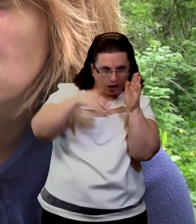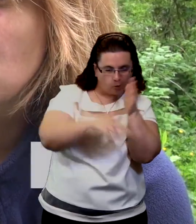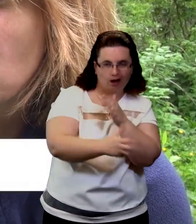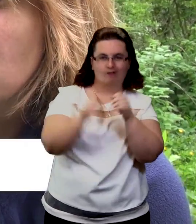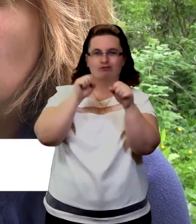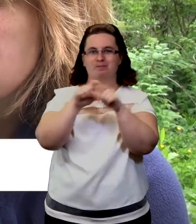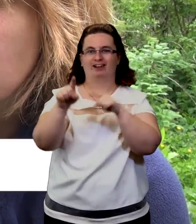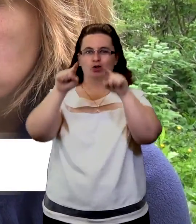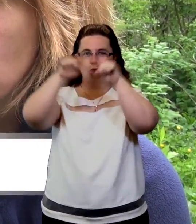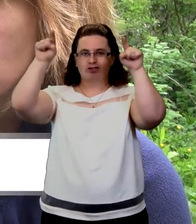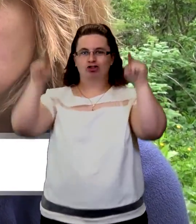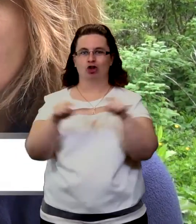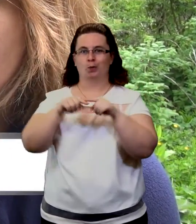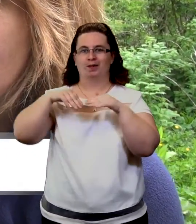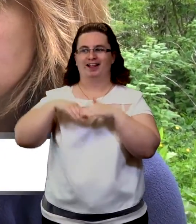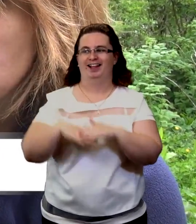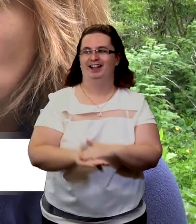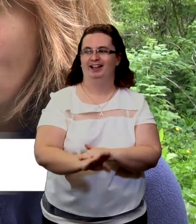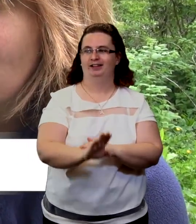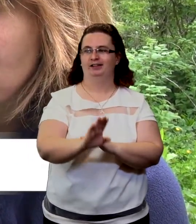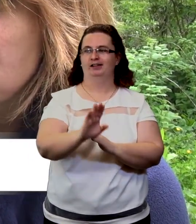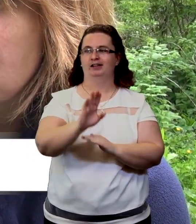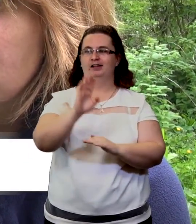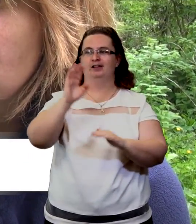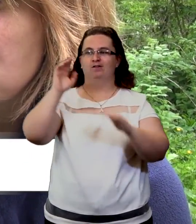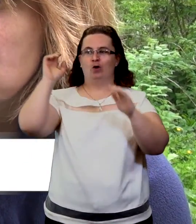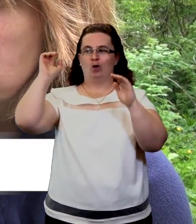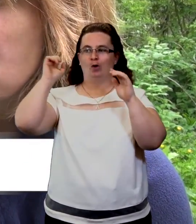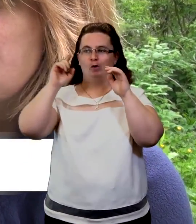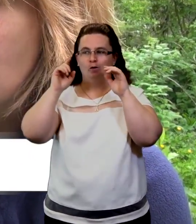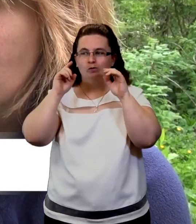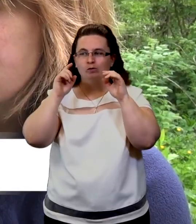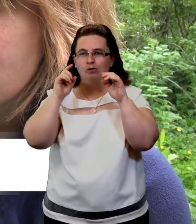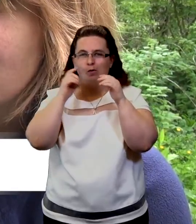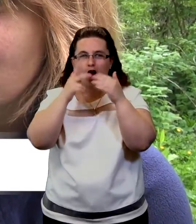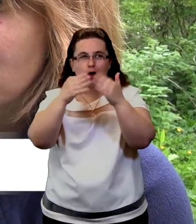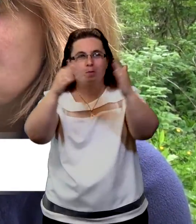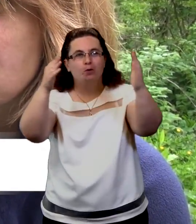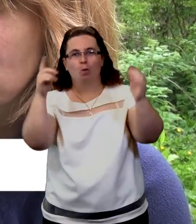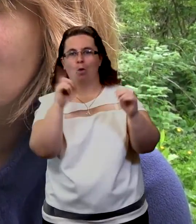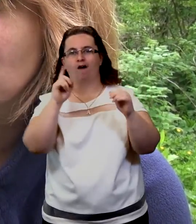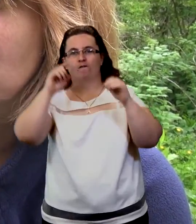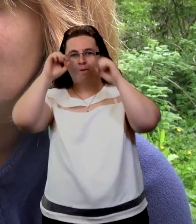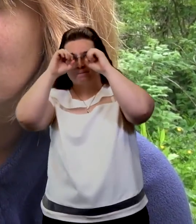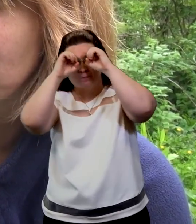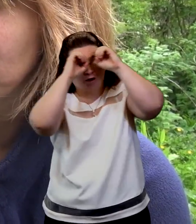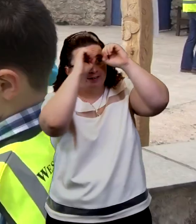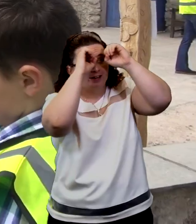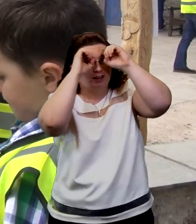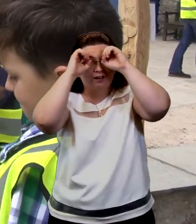This afternoon we're going to go bird watching and do some more wildlife watching and look for some of the more stars creatures that we have living